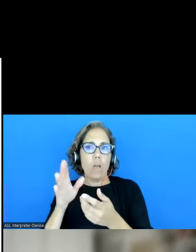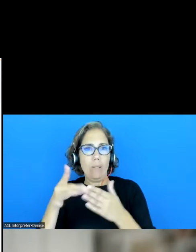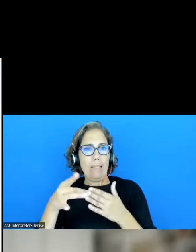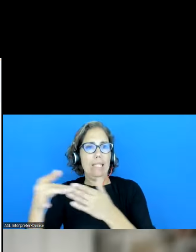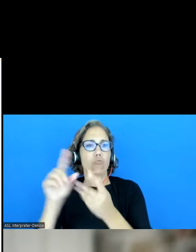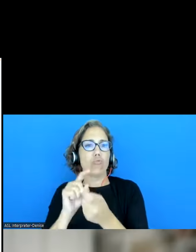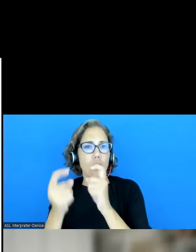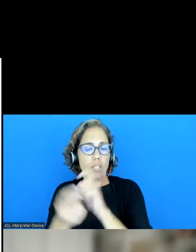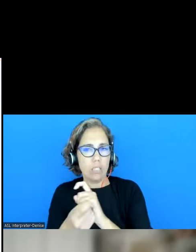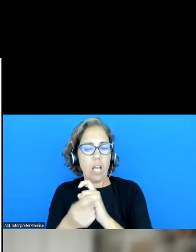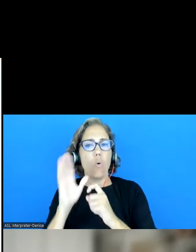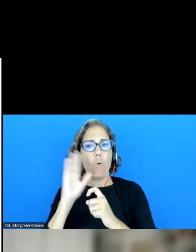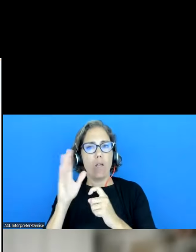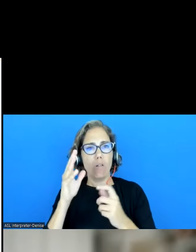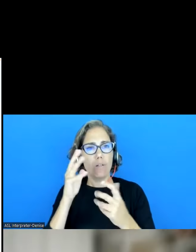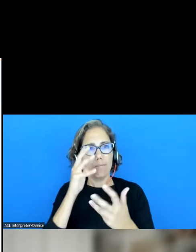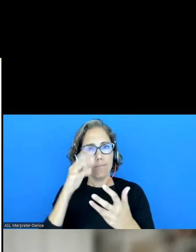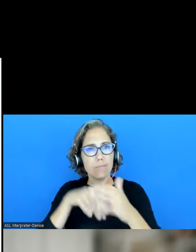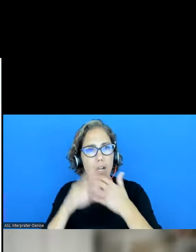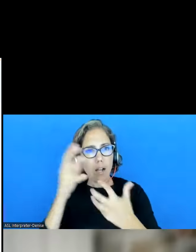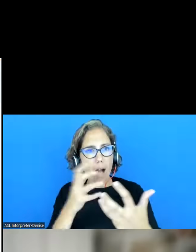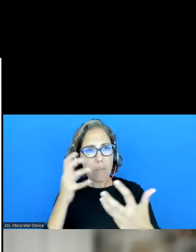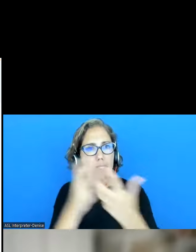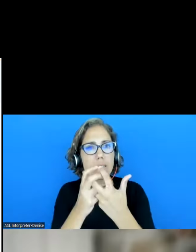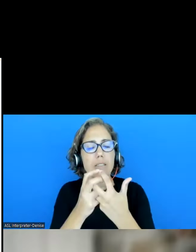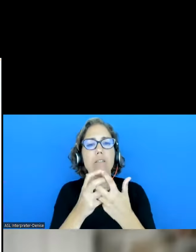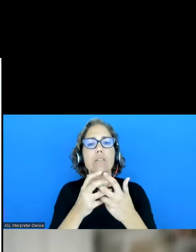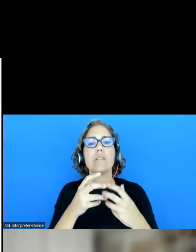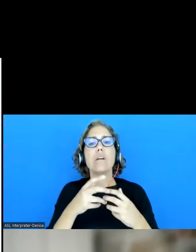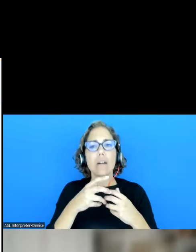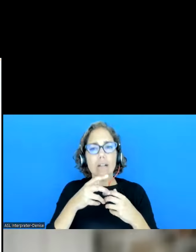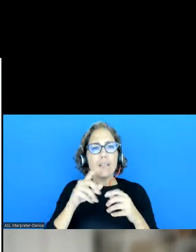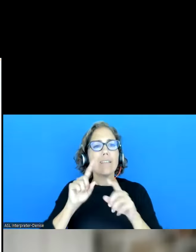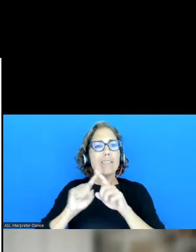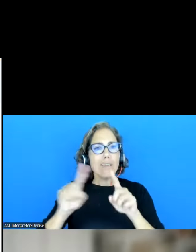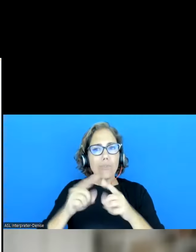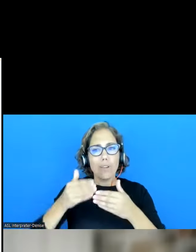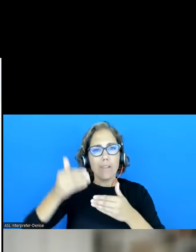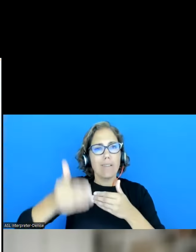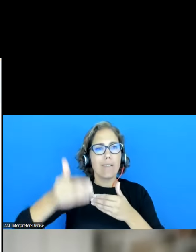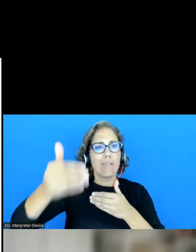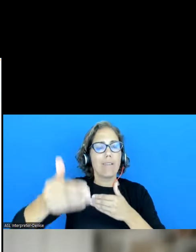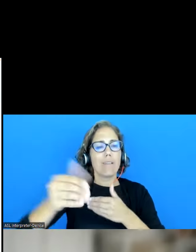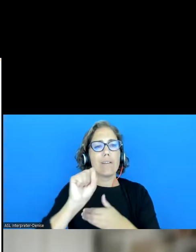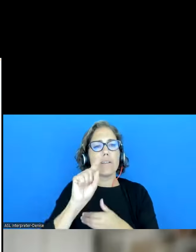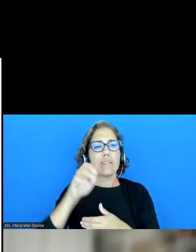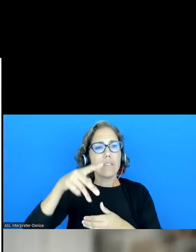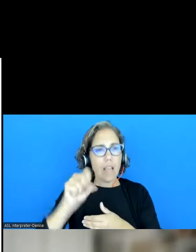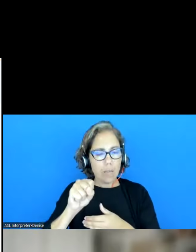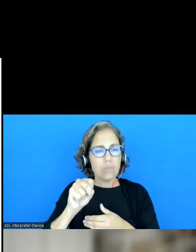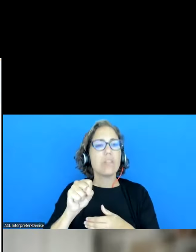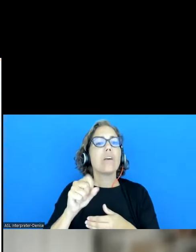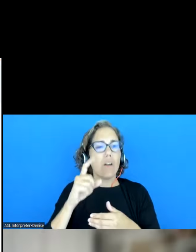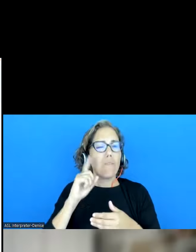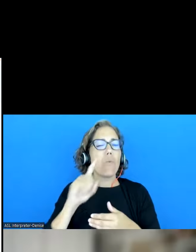and include these additional steps, additional milestones related to the content accessibility